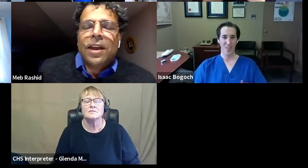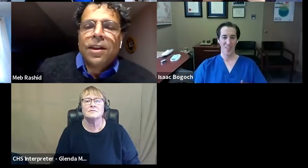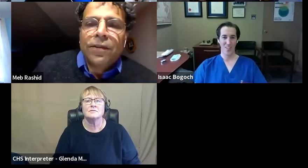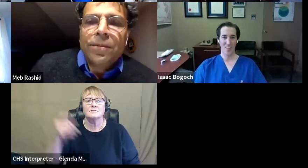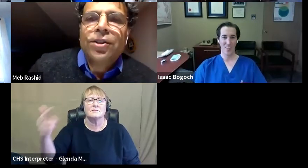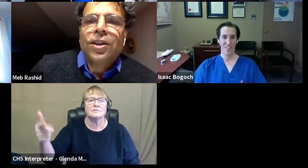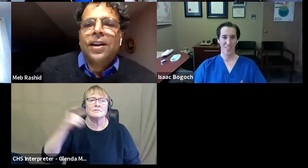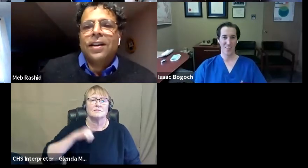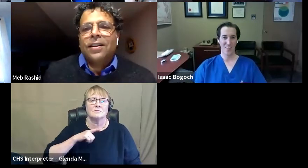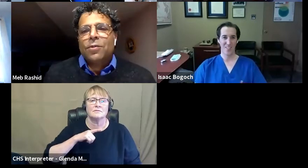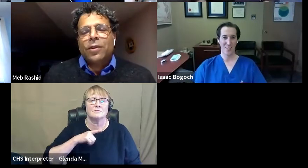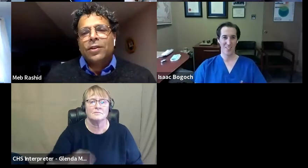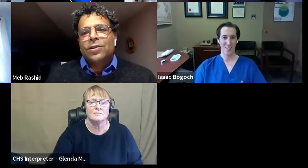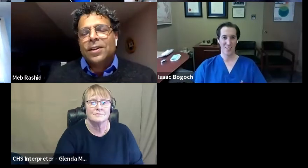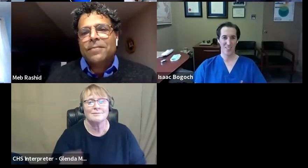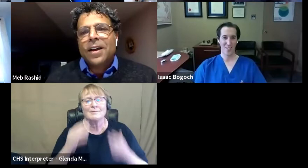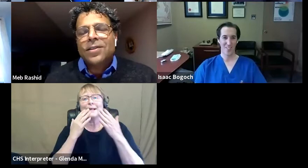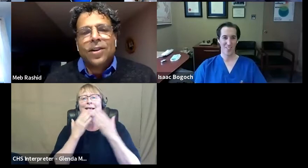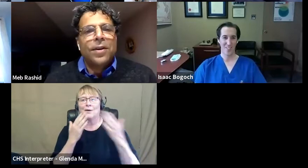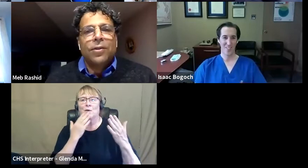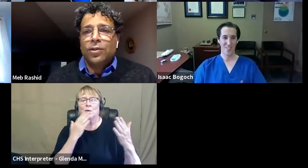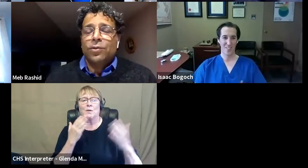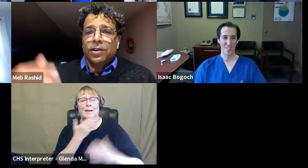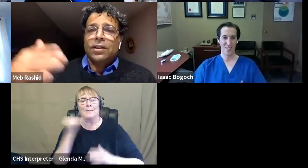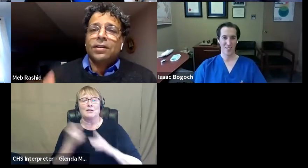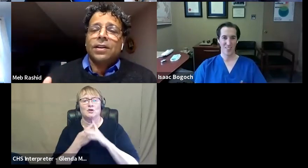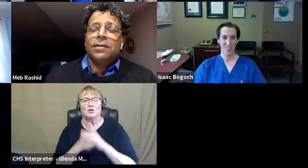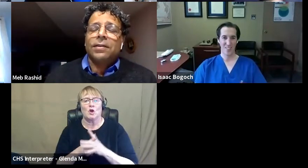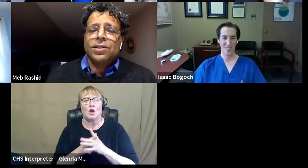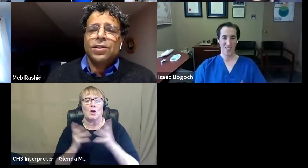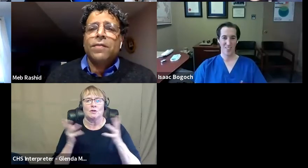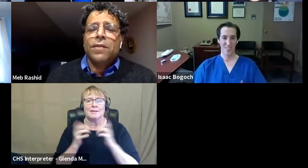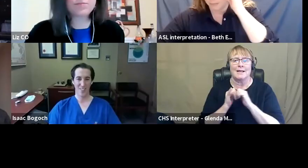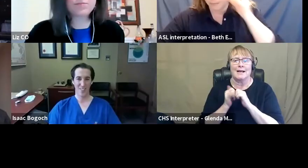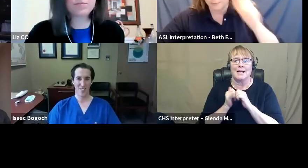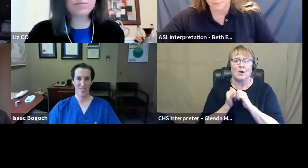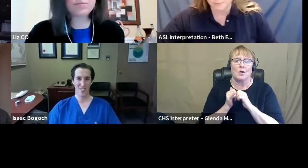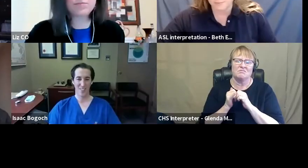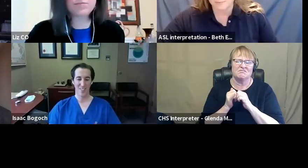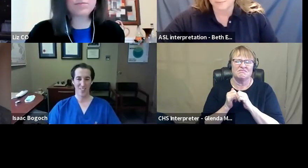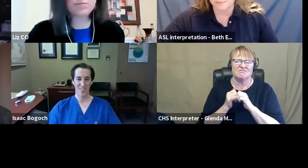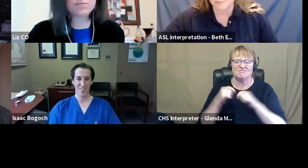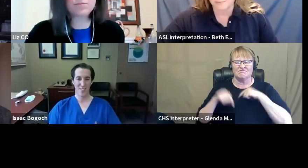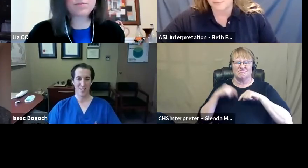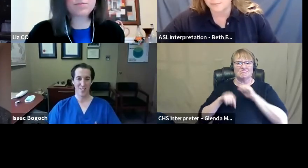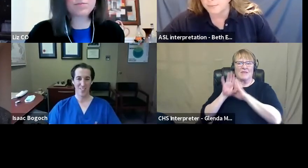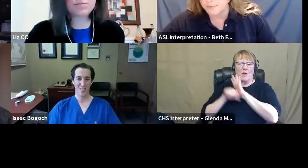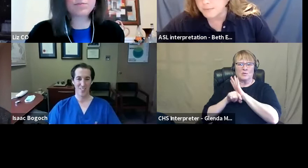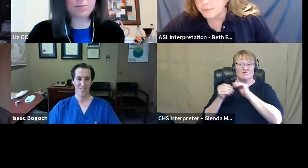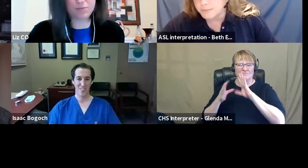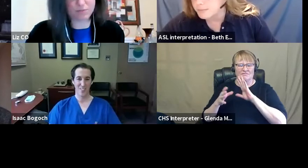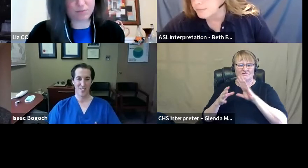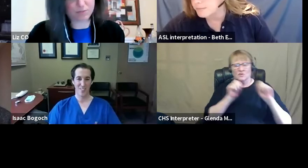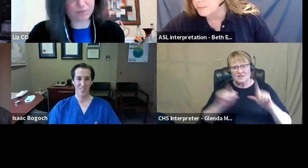Great. Well, thank you very much, Gina. I think what we're going to do is I'll start by going through just a bit of a background with some slides,